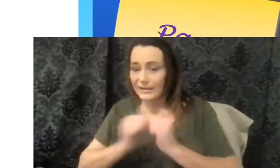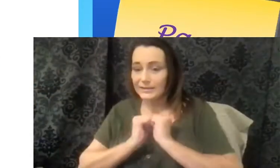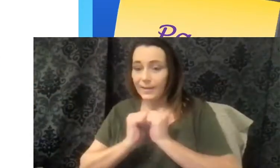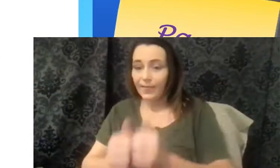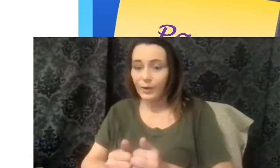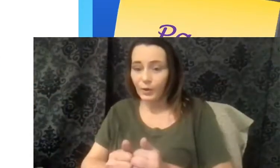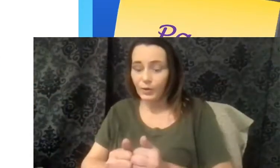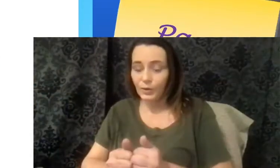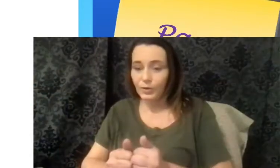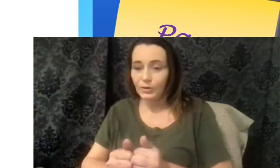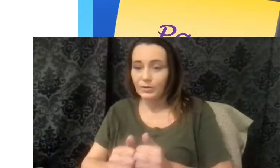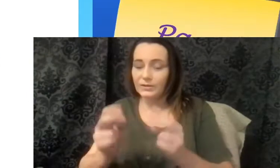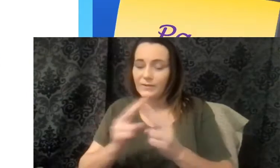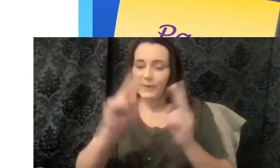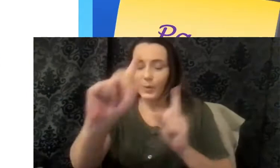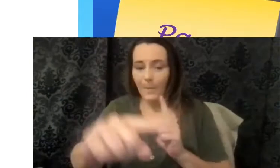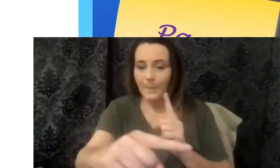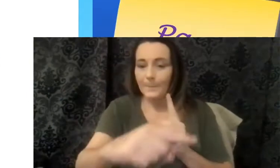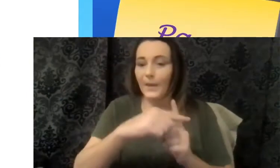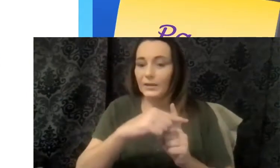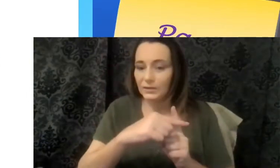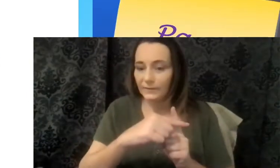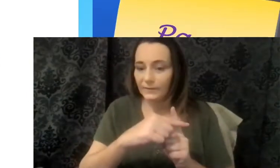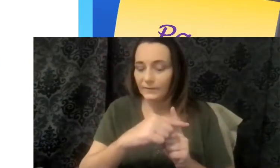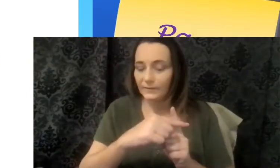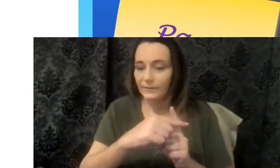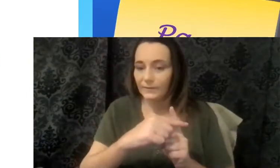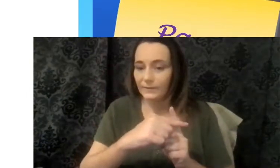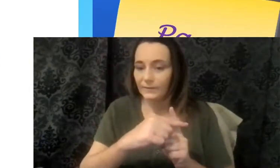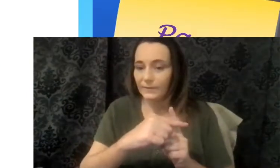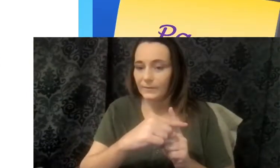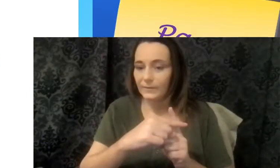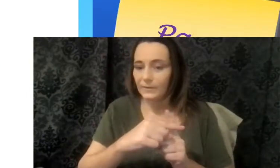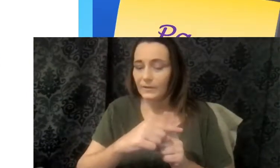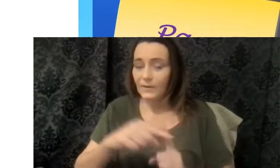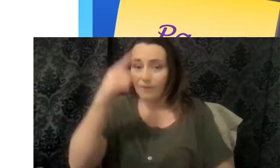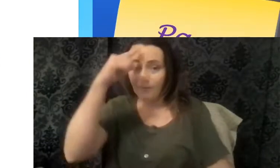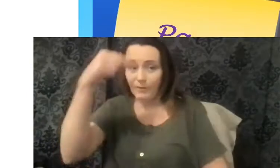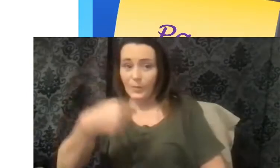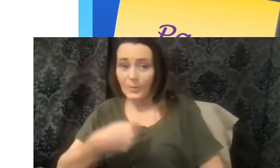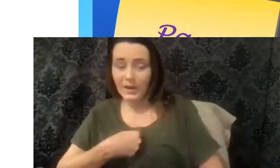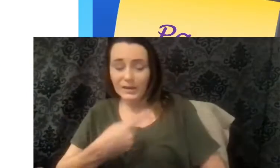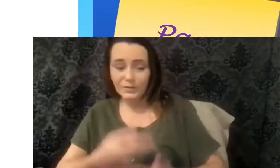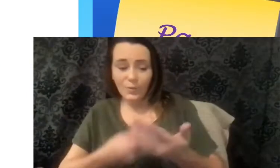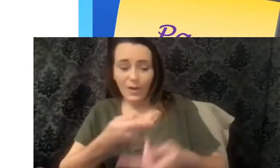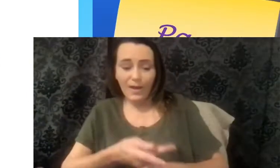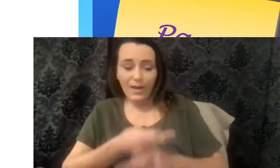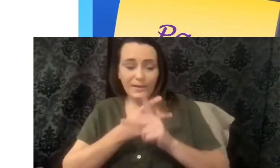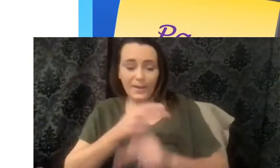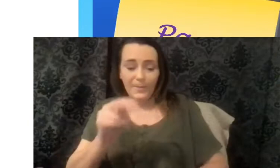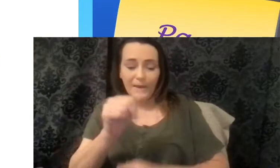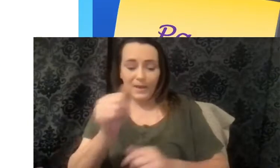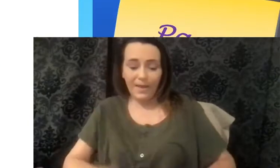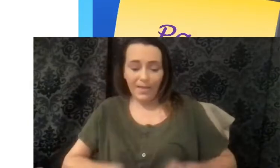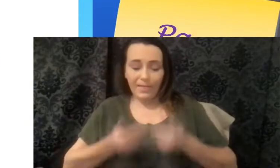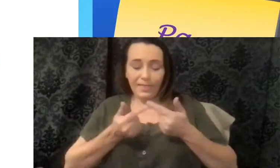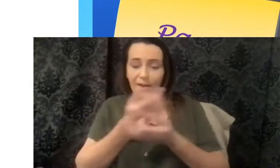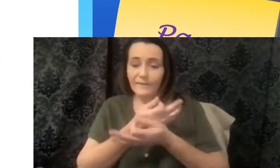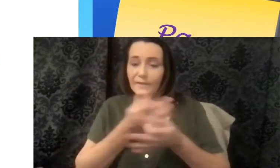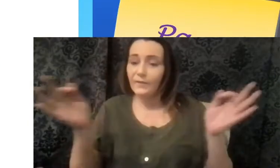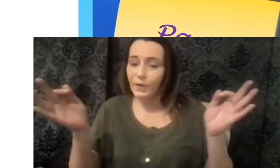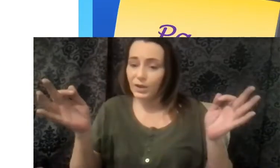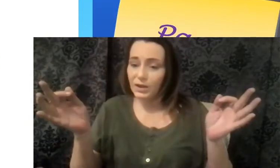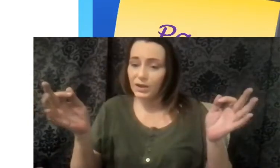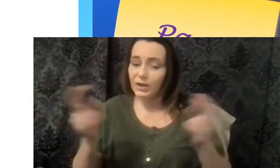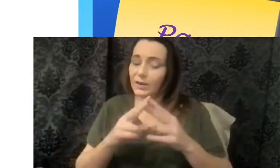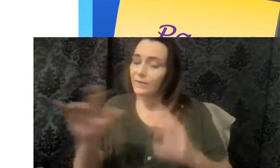I'm concerned, a very positive thing. You know, this is for me what has kept NA alive and free and very similar